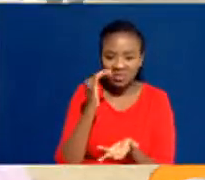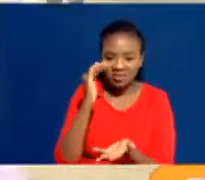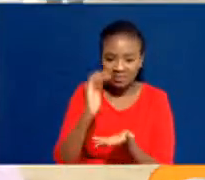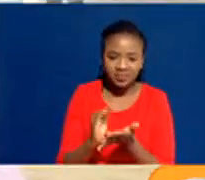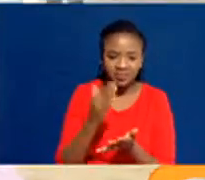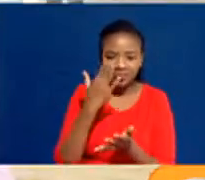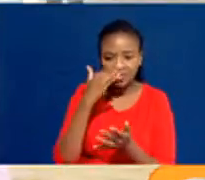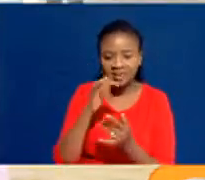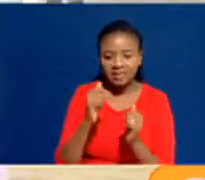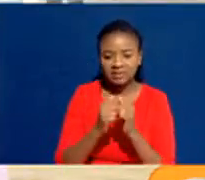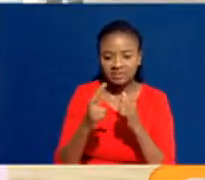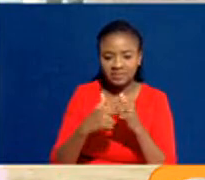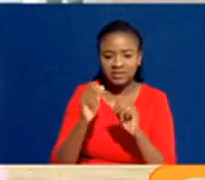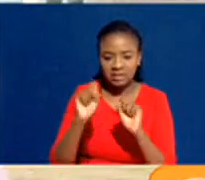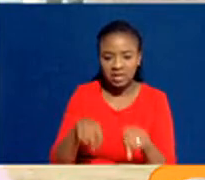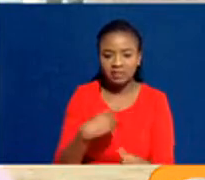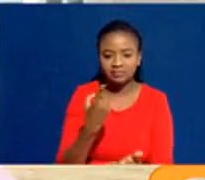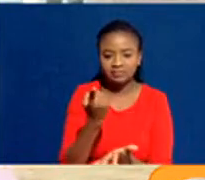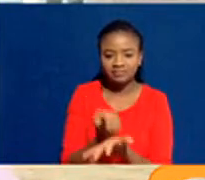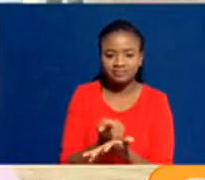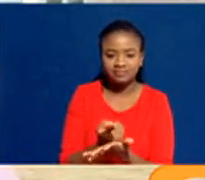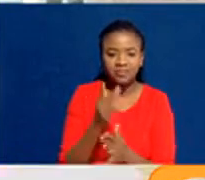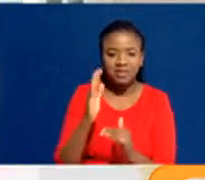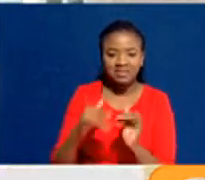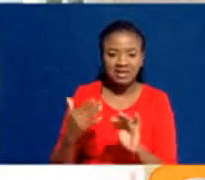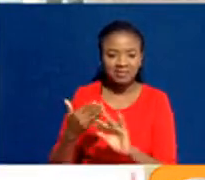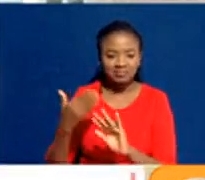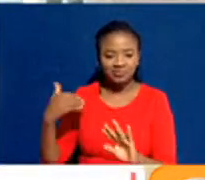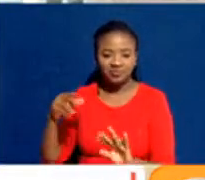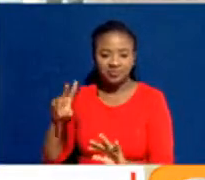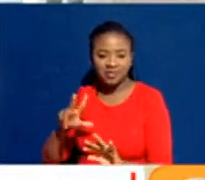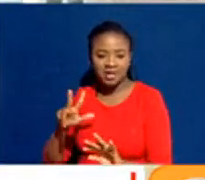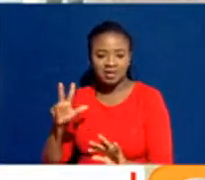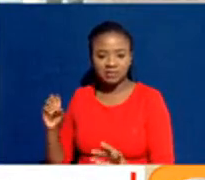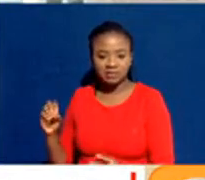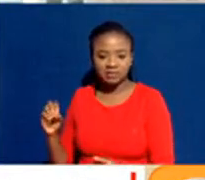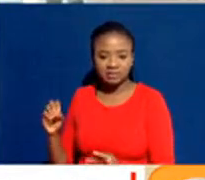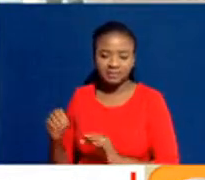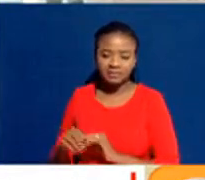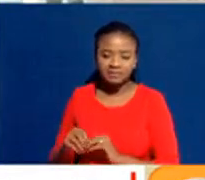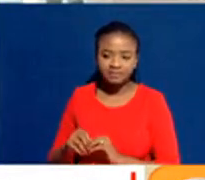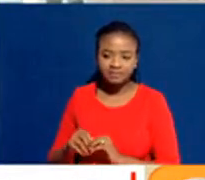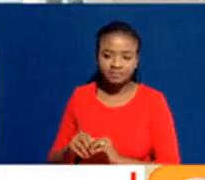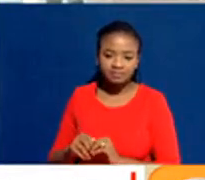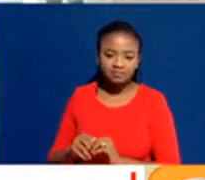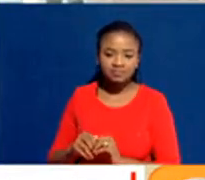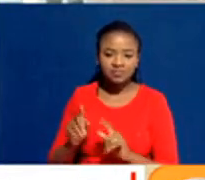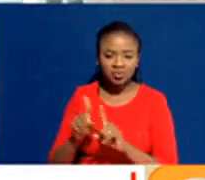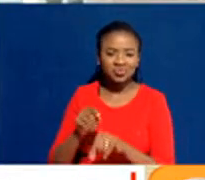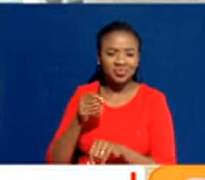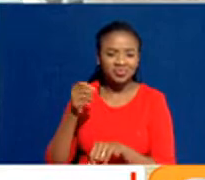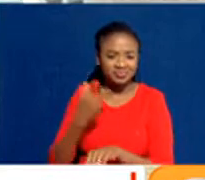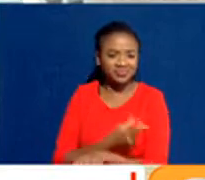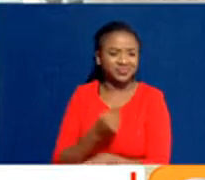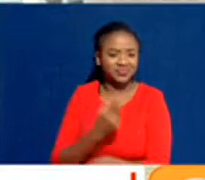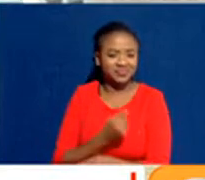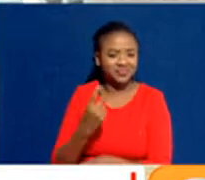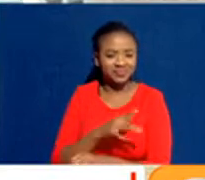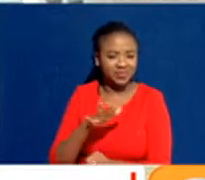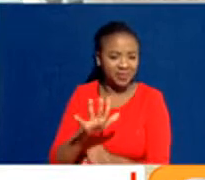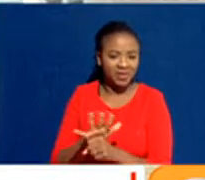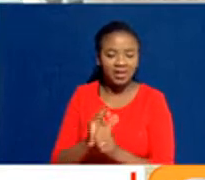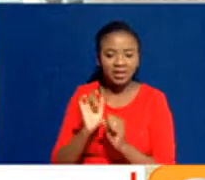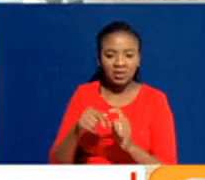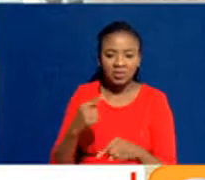Sababu ilikuwa na changamoto ya adverse events ikikuwa administered. Sasa